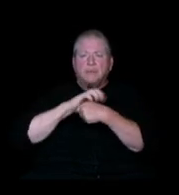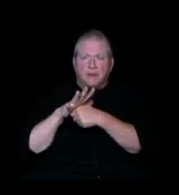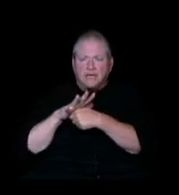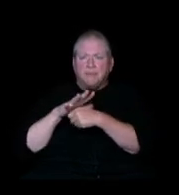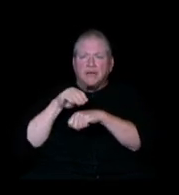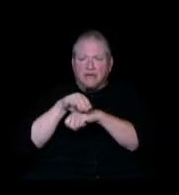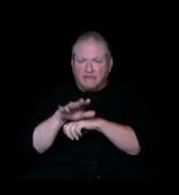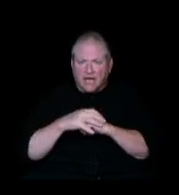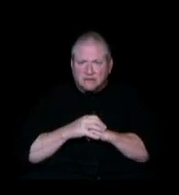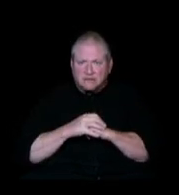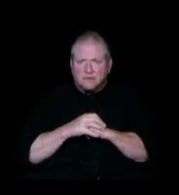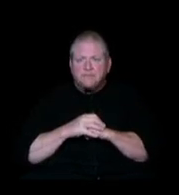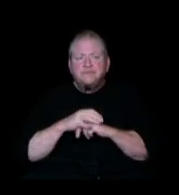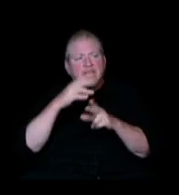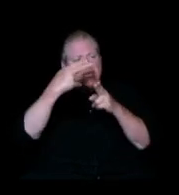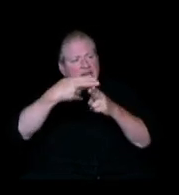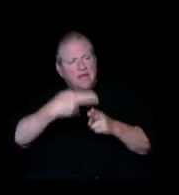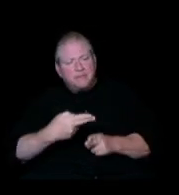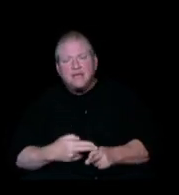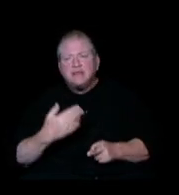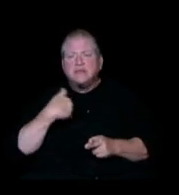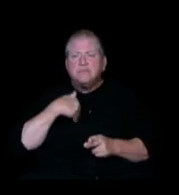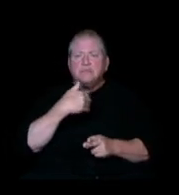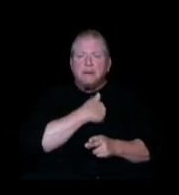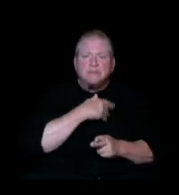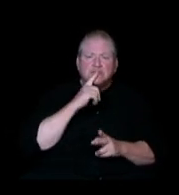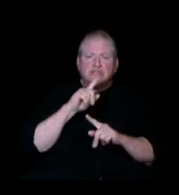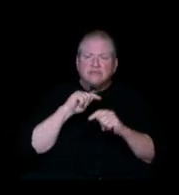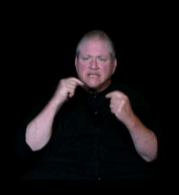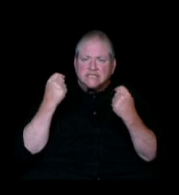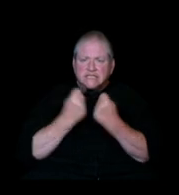pandemic. In naming members of this team, we